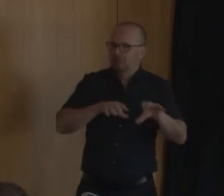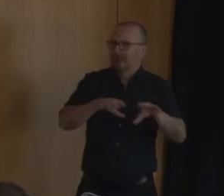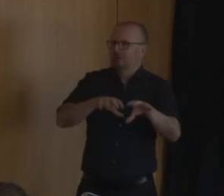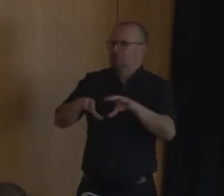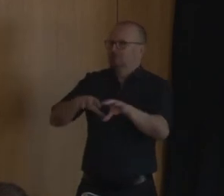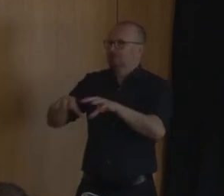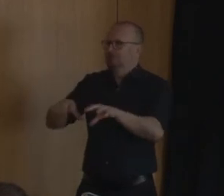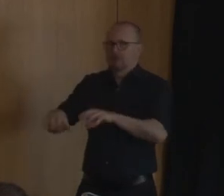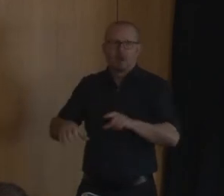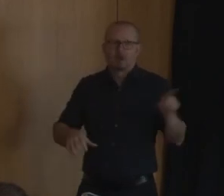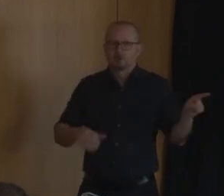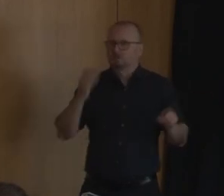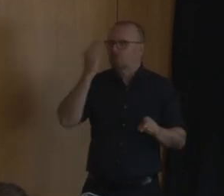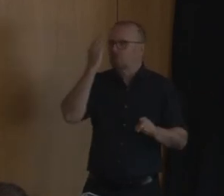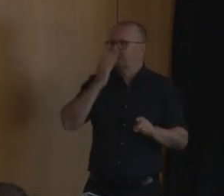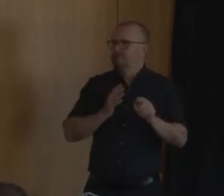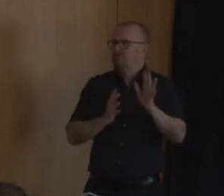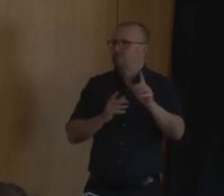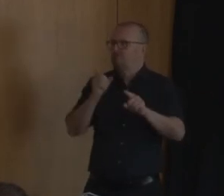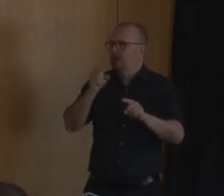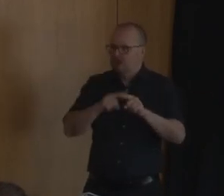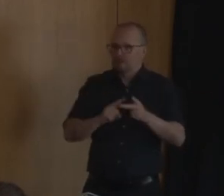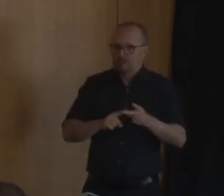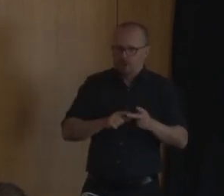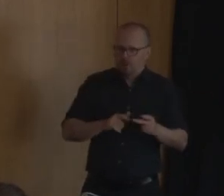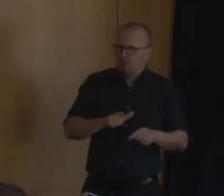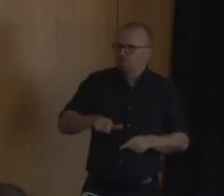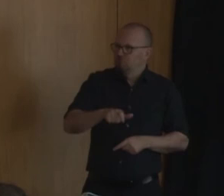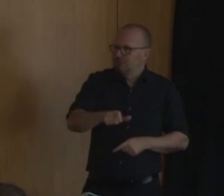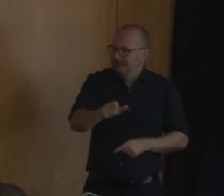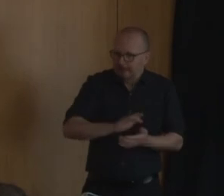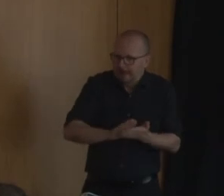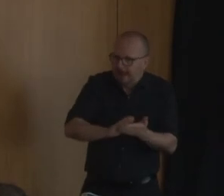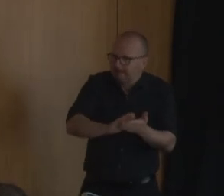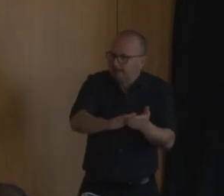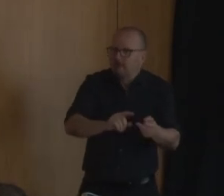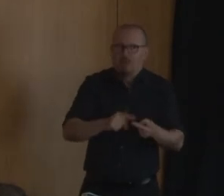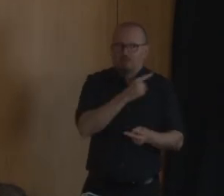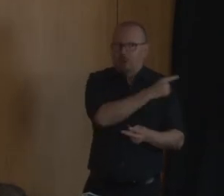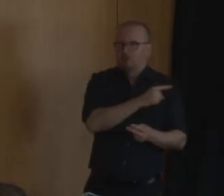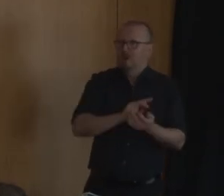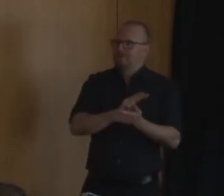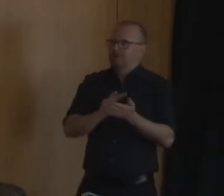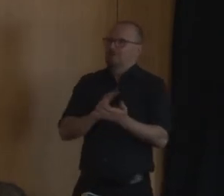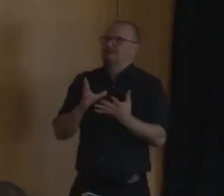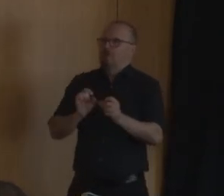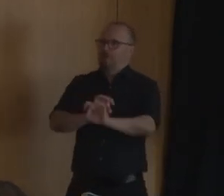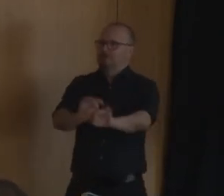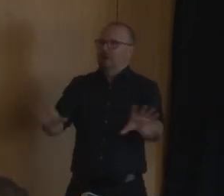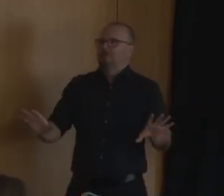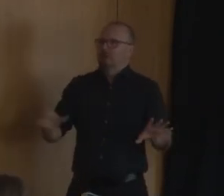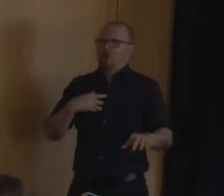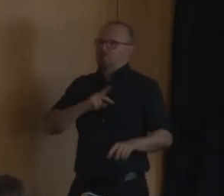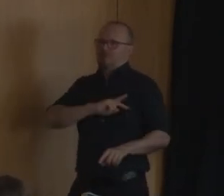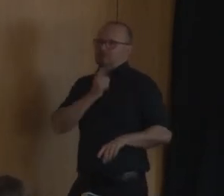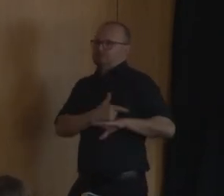like the school in Porirua, cleaning up their local stream. These are crowdsourced videos, the community has filmed them themselves. So